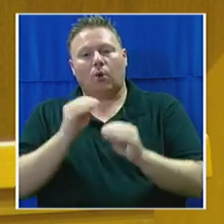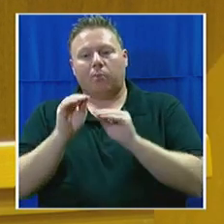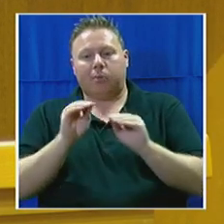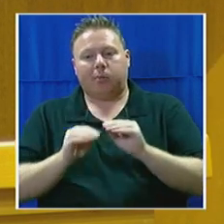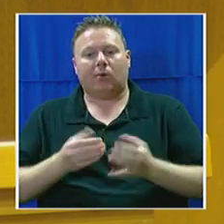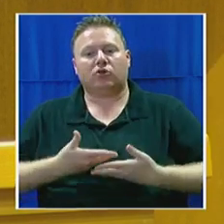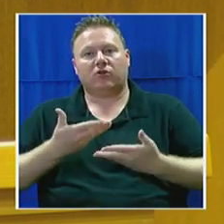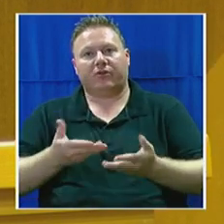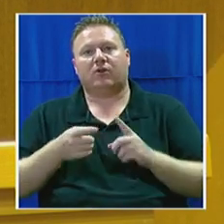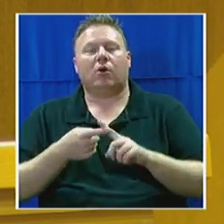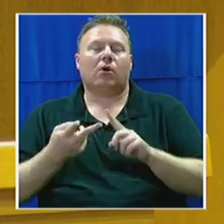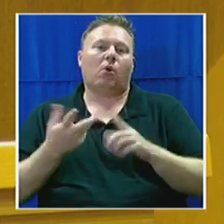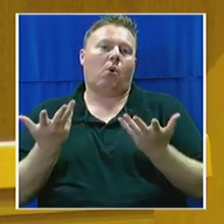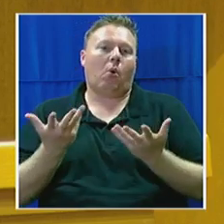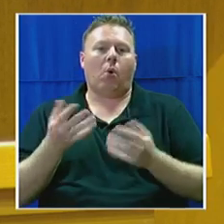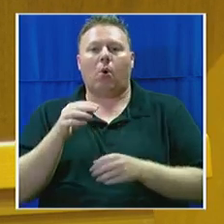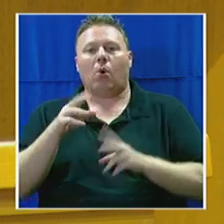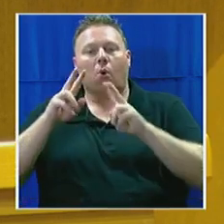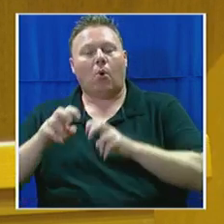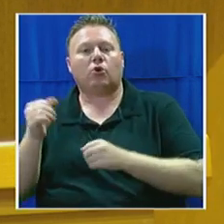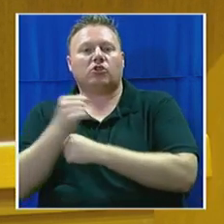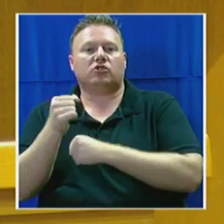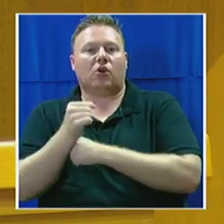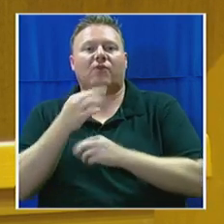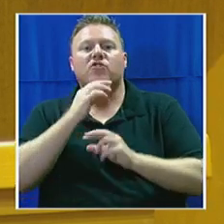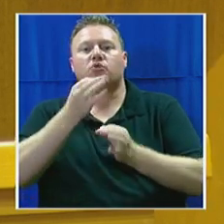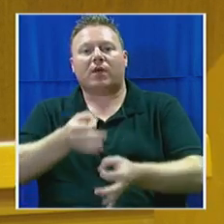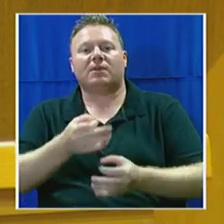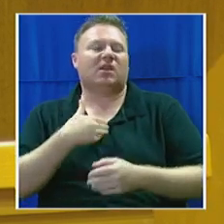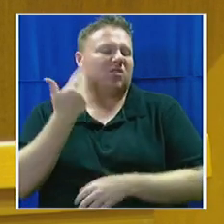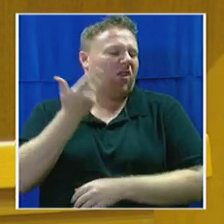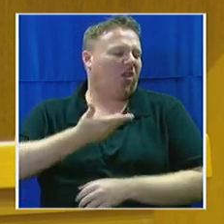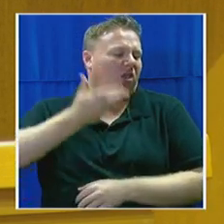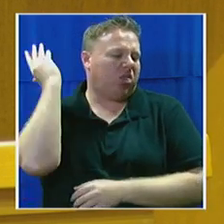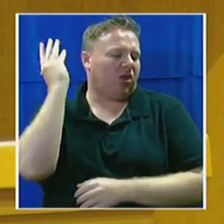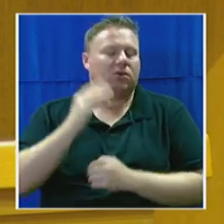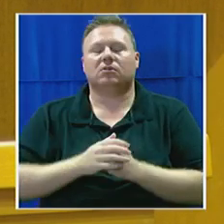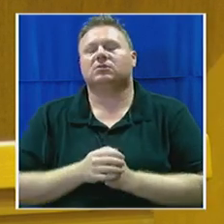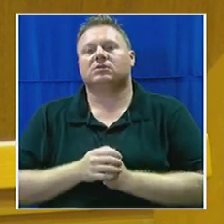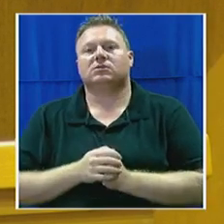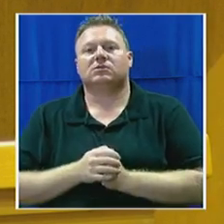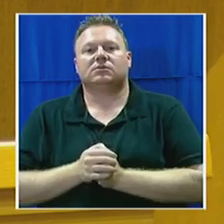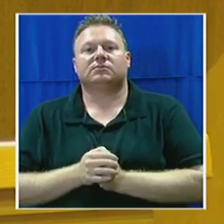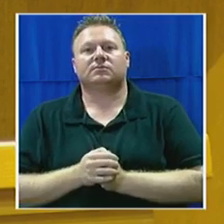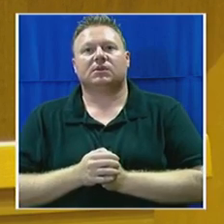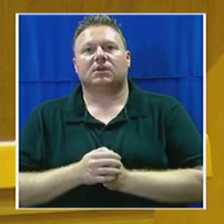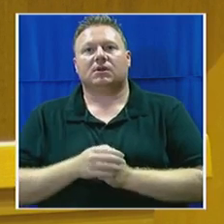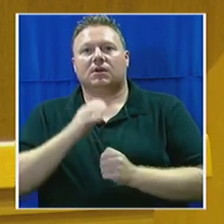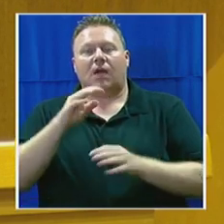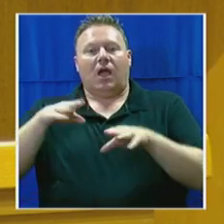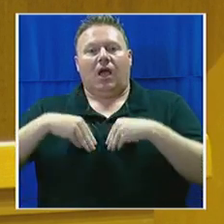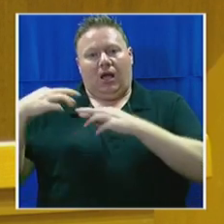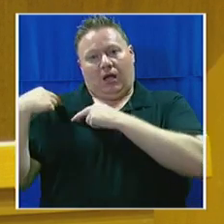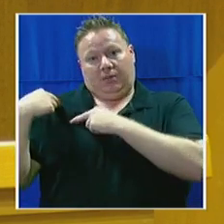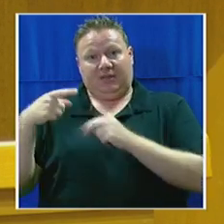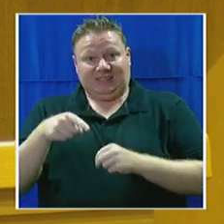even disregarded the audit office recommendations. Consequently, the accountability for financial